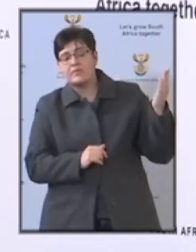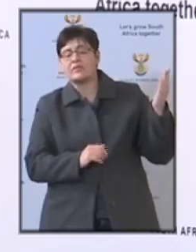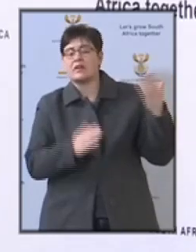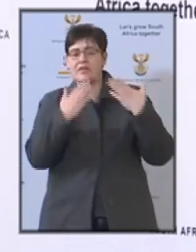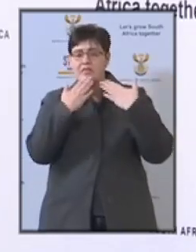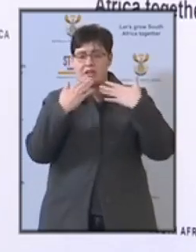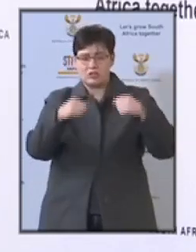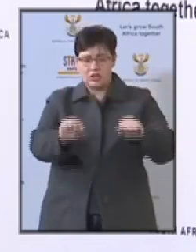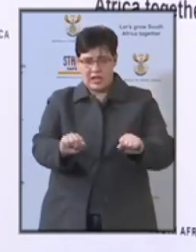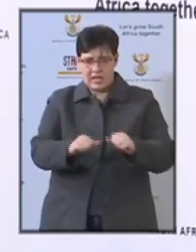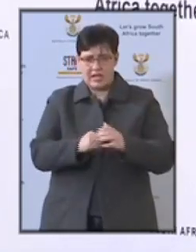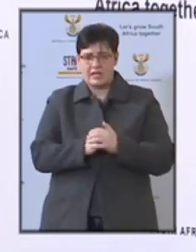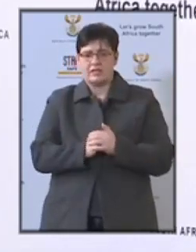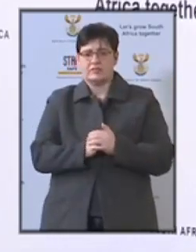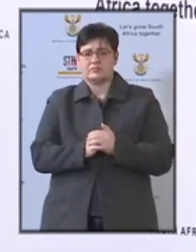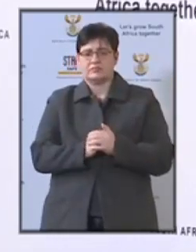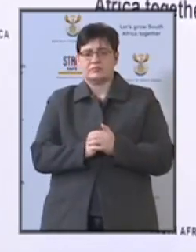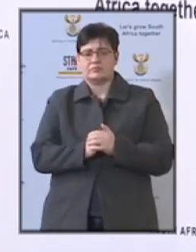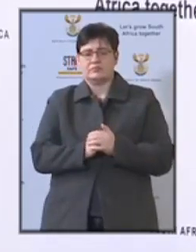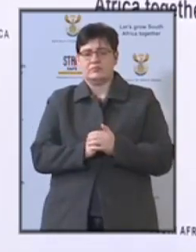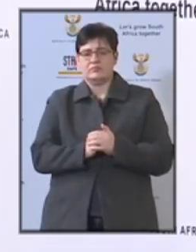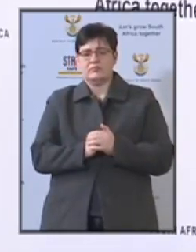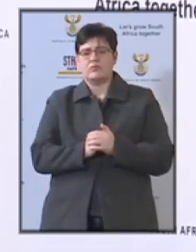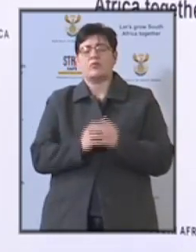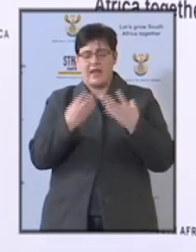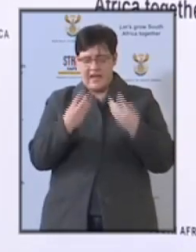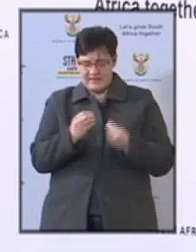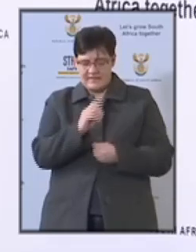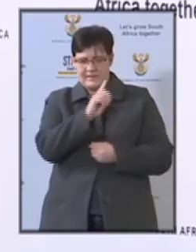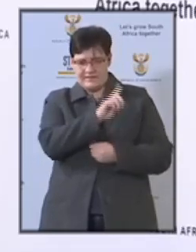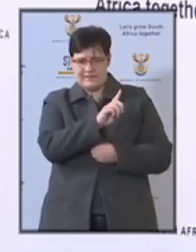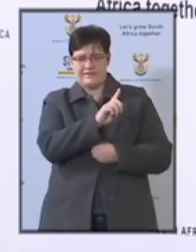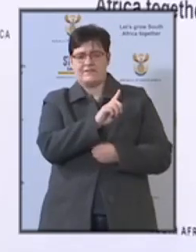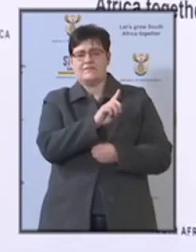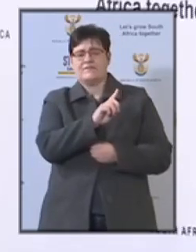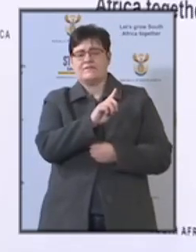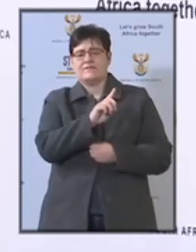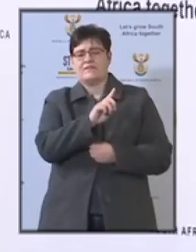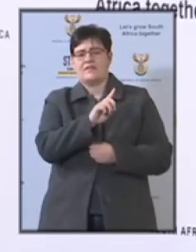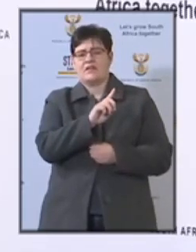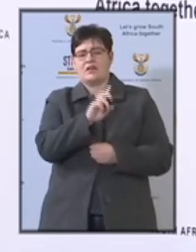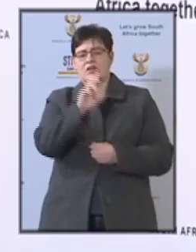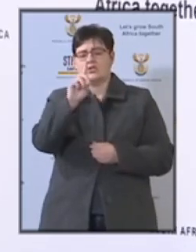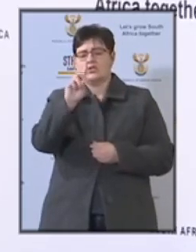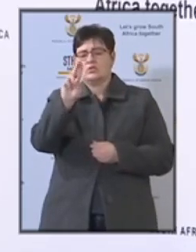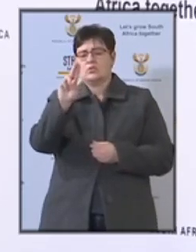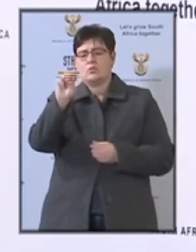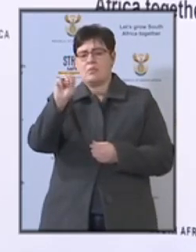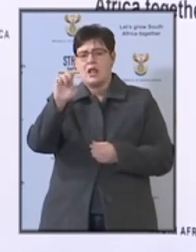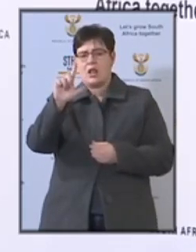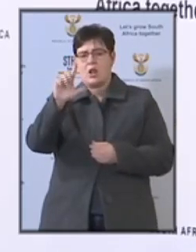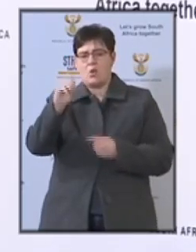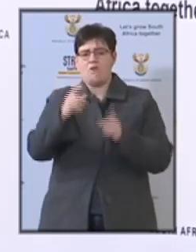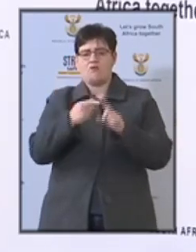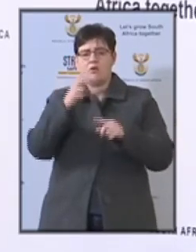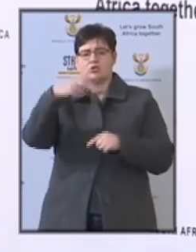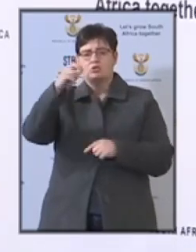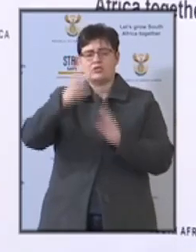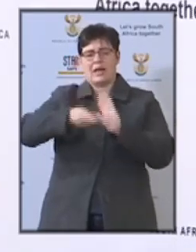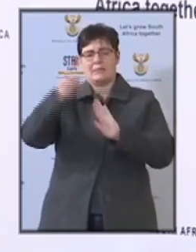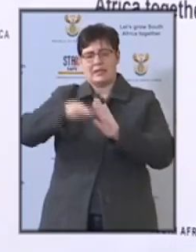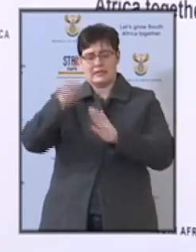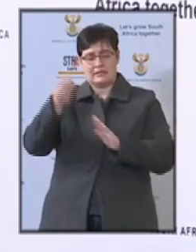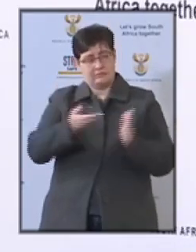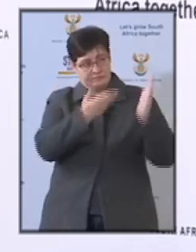Thanks, Chairperson. It's Ishmael. We do have a question on the line. Witumelo from Tourism Update. Please go